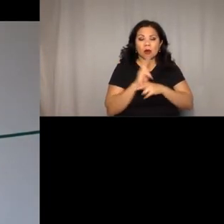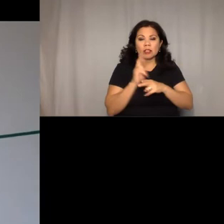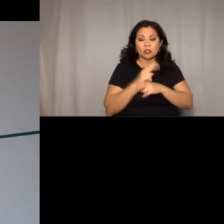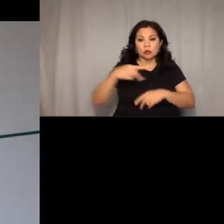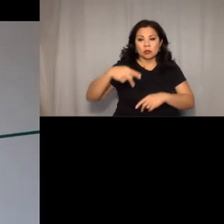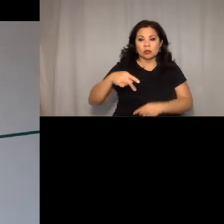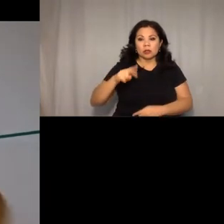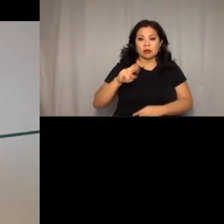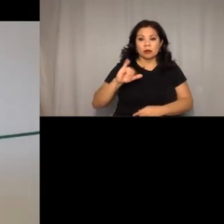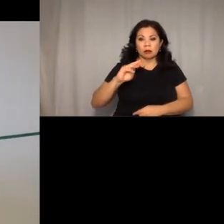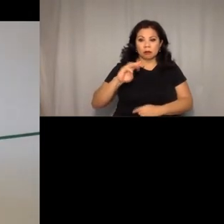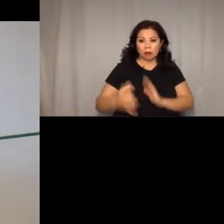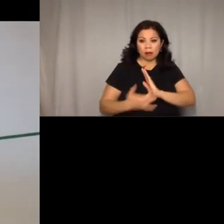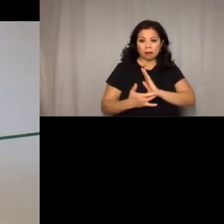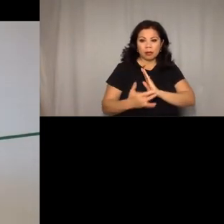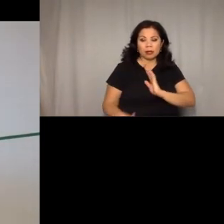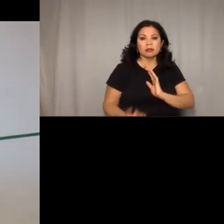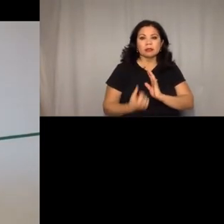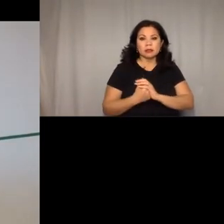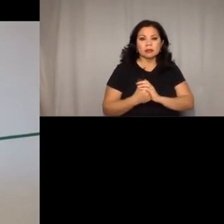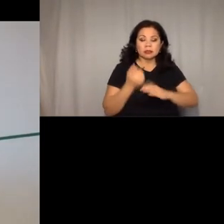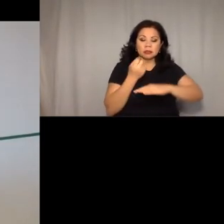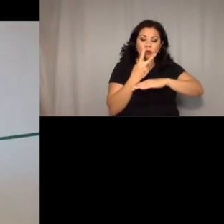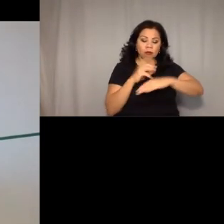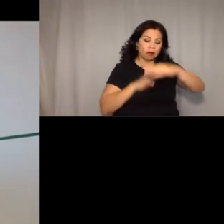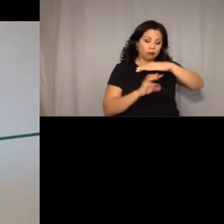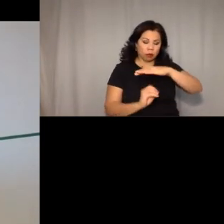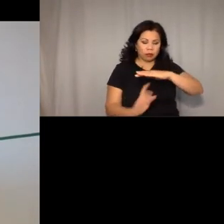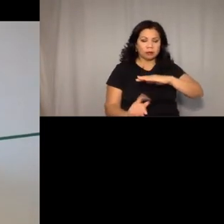primes. Okay, I had 12 over 40.